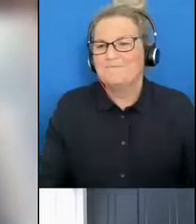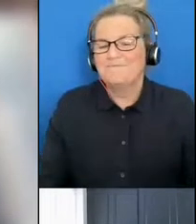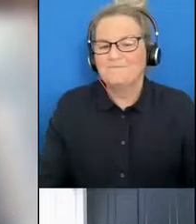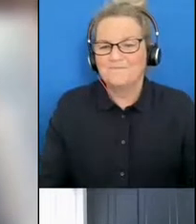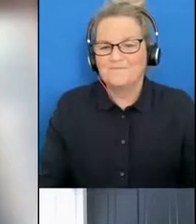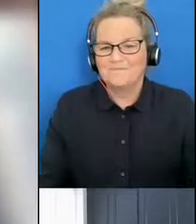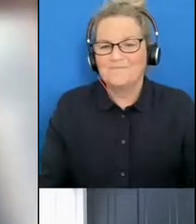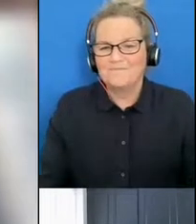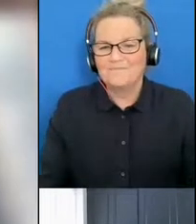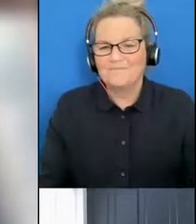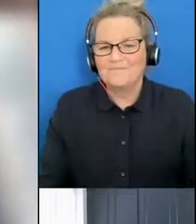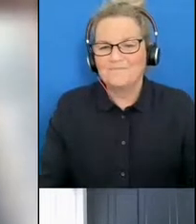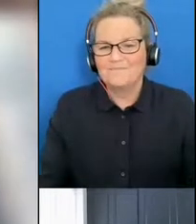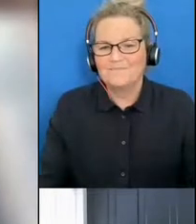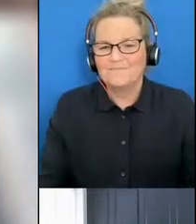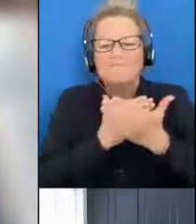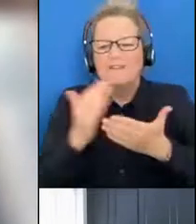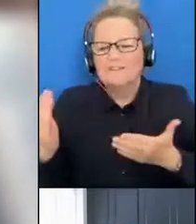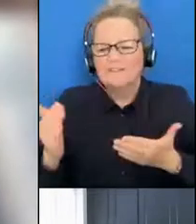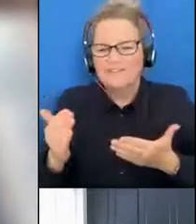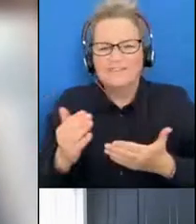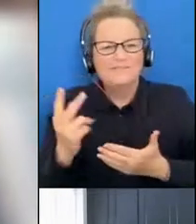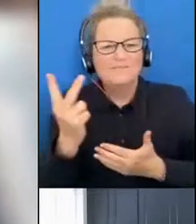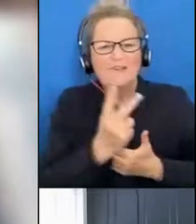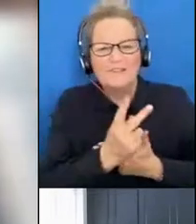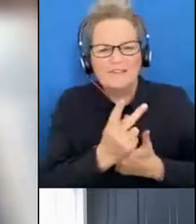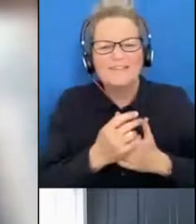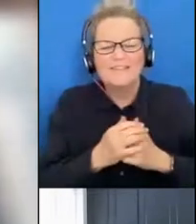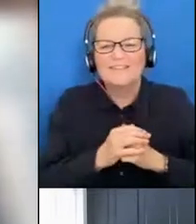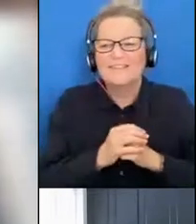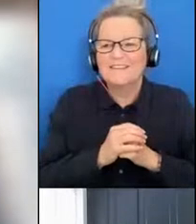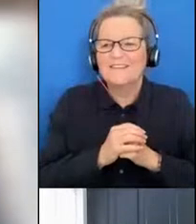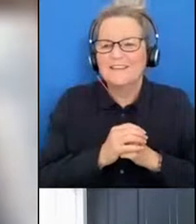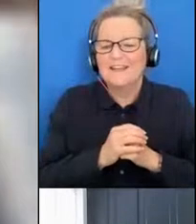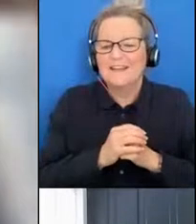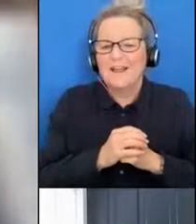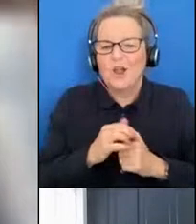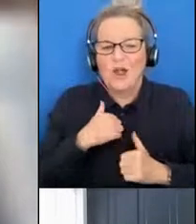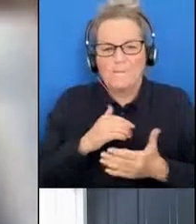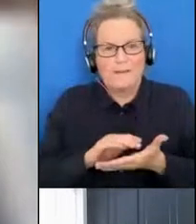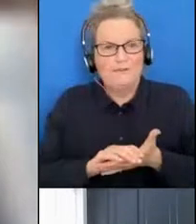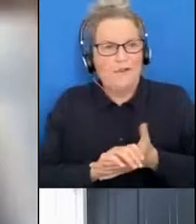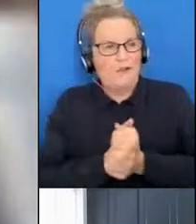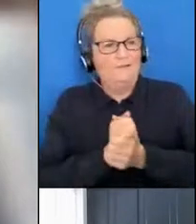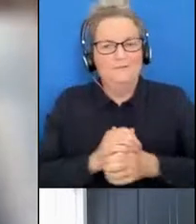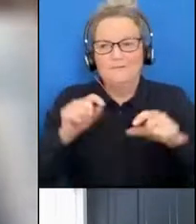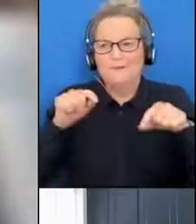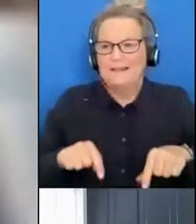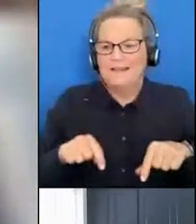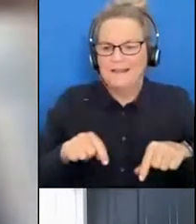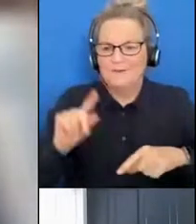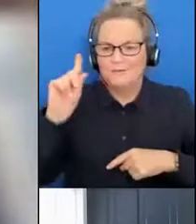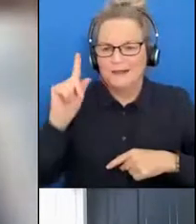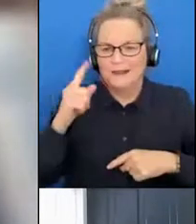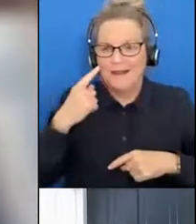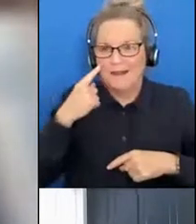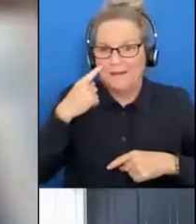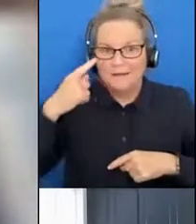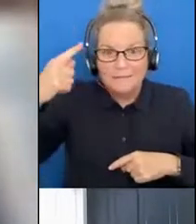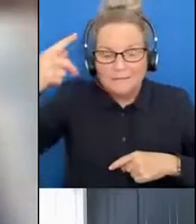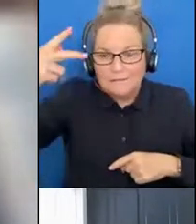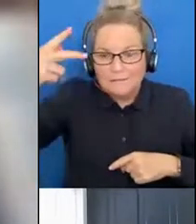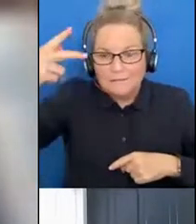Thank you very much, Jackie. Thank you, Helen, as well. I'm quite delighted to be here today and to see so many